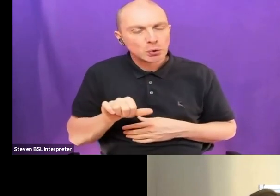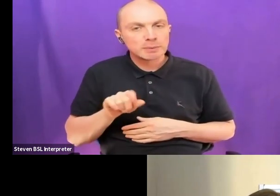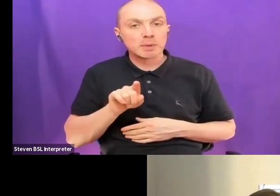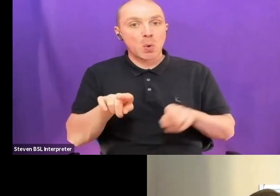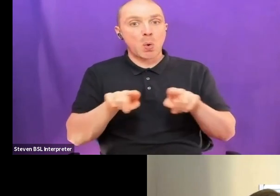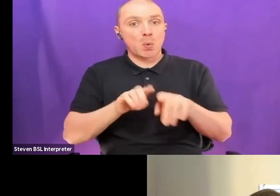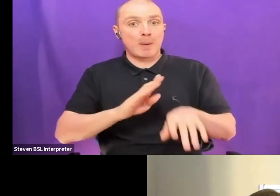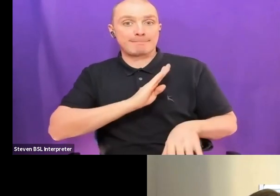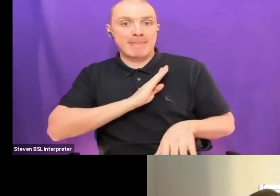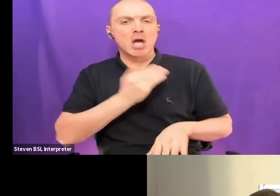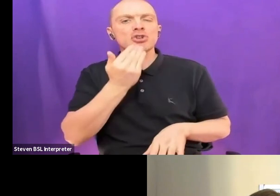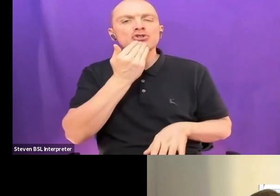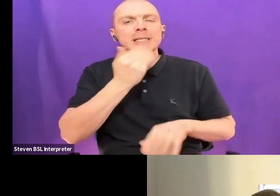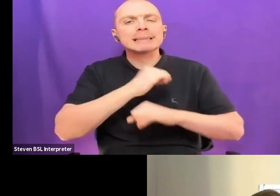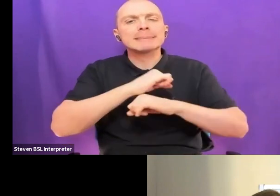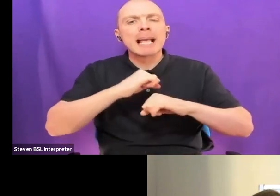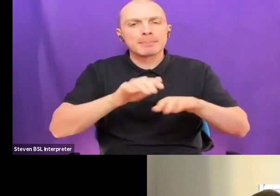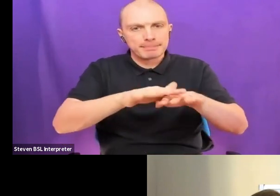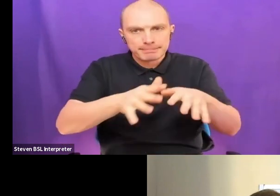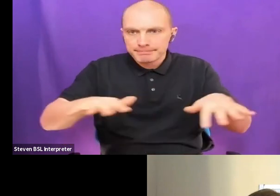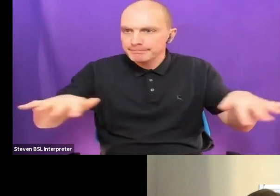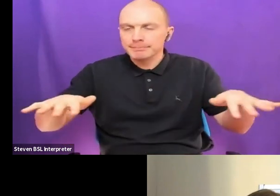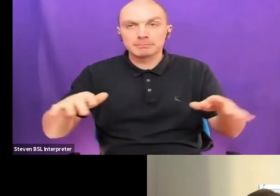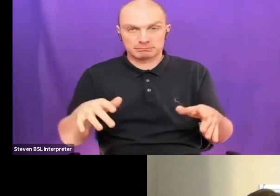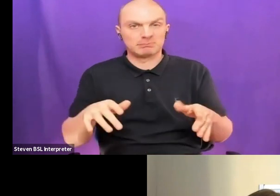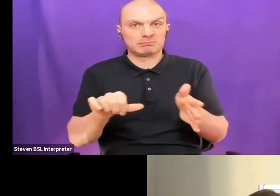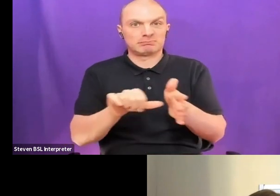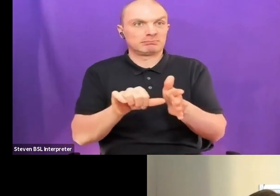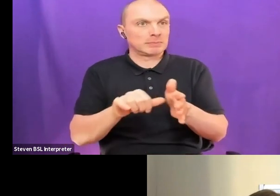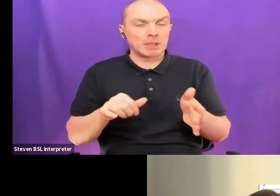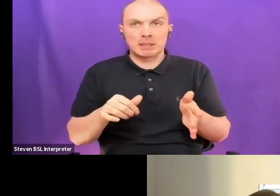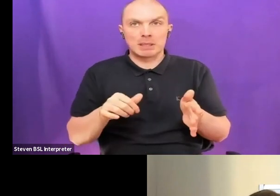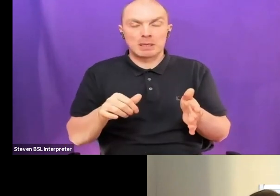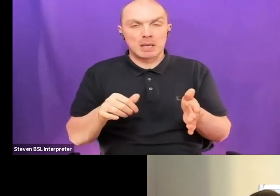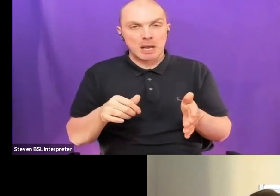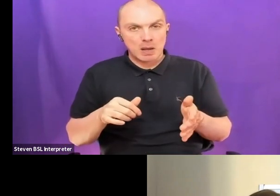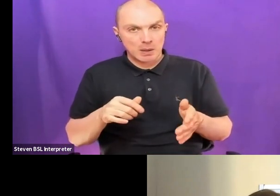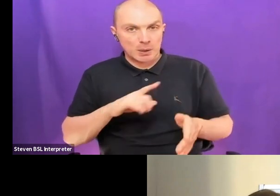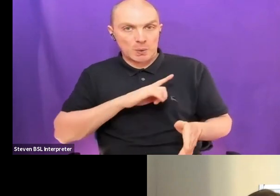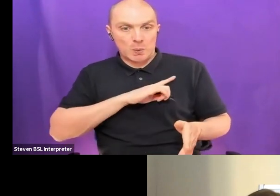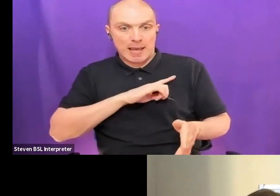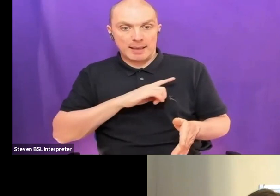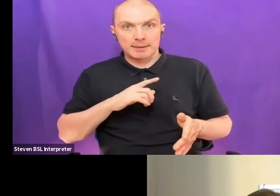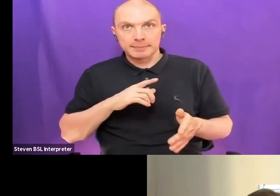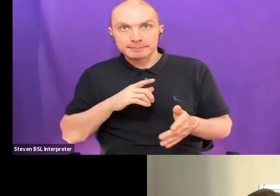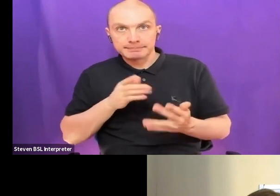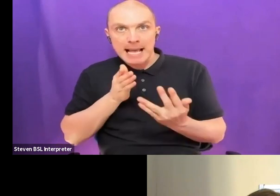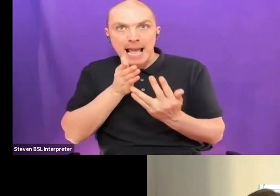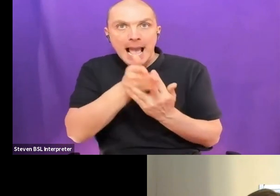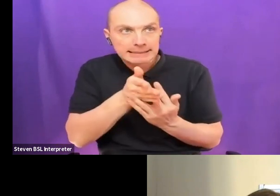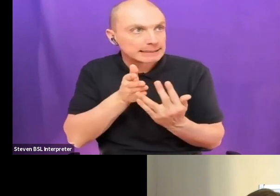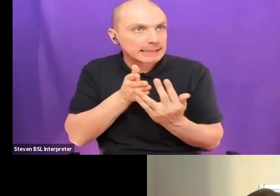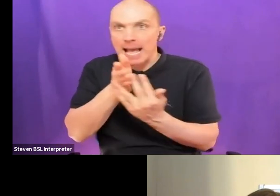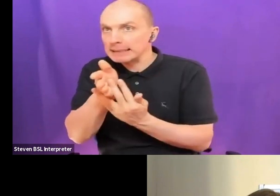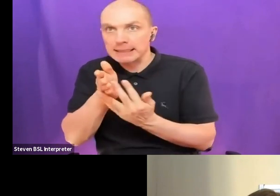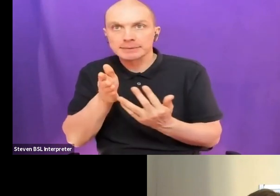of issue due to not having the availability or access to safe and accessible green spaces where